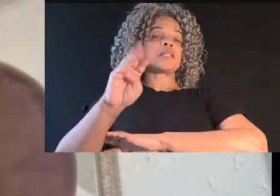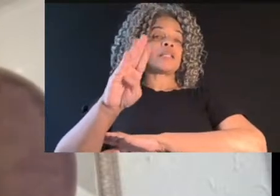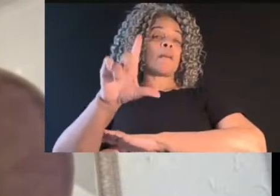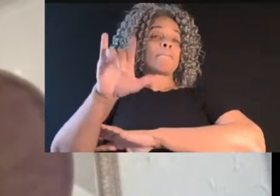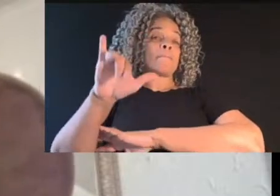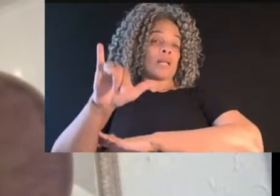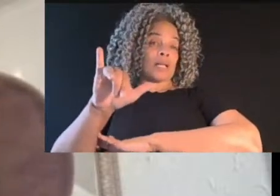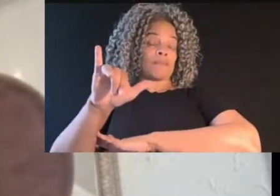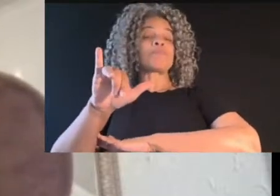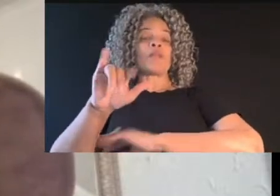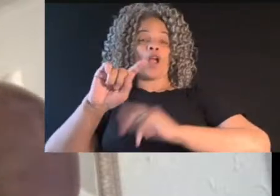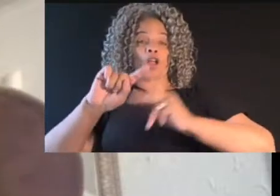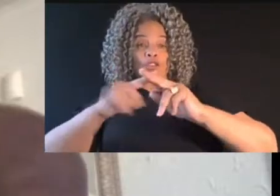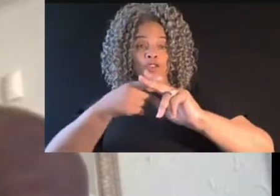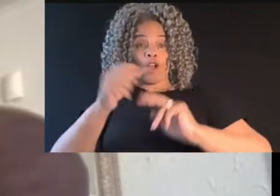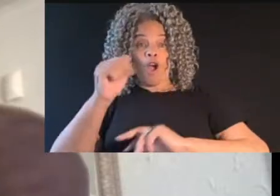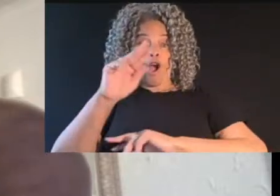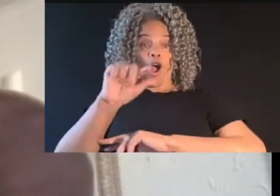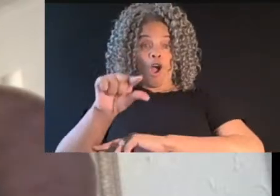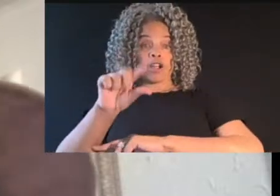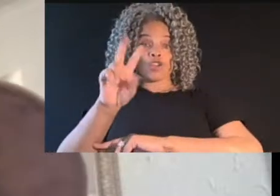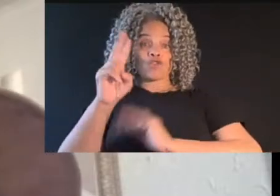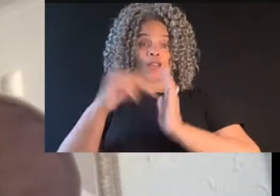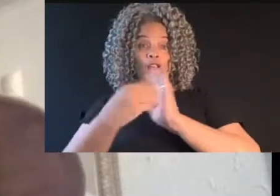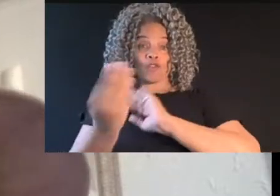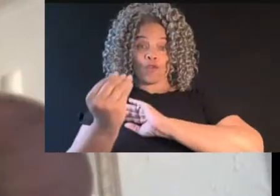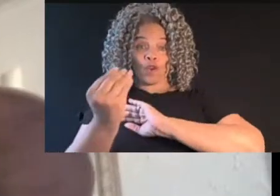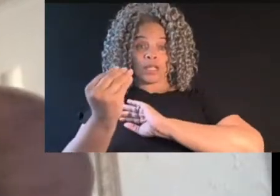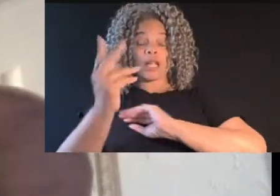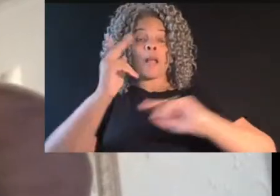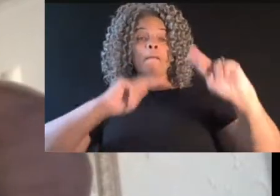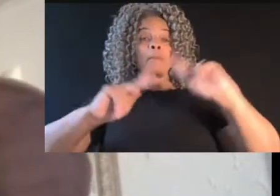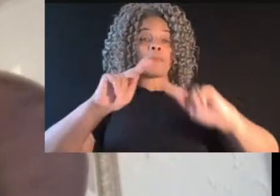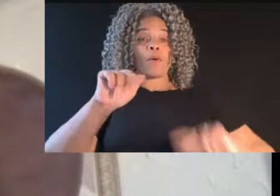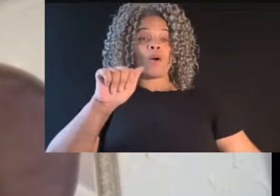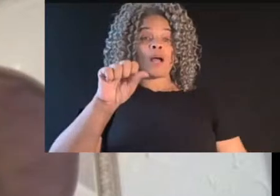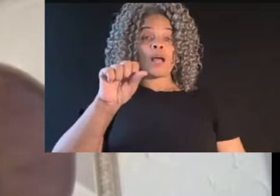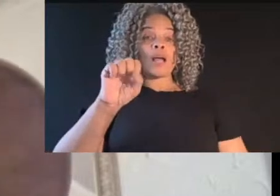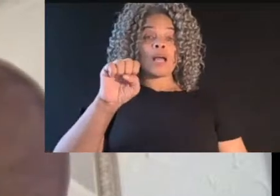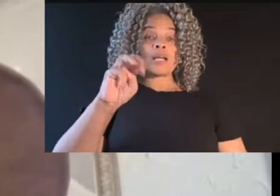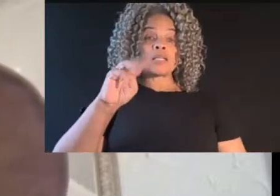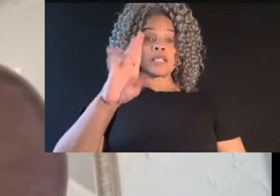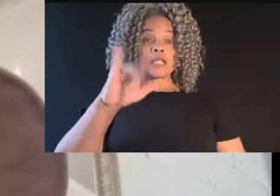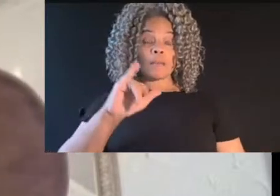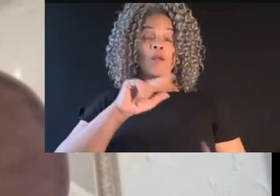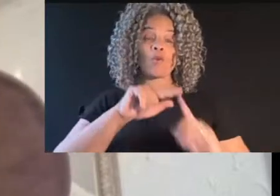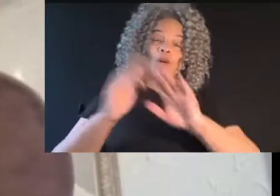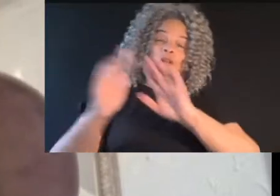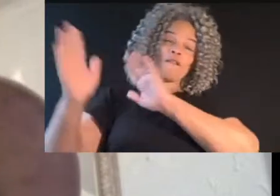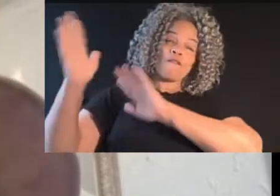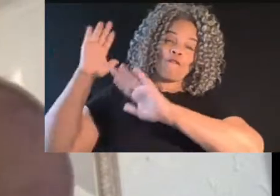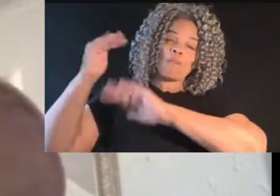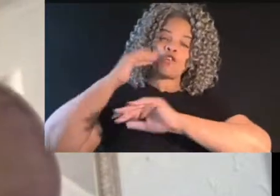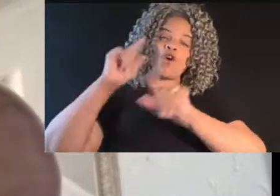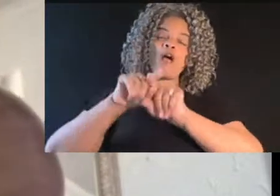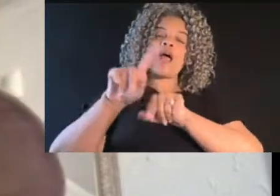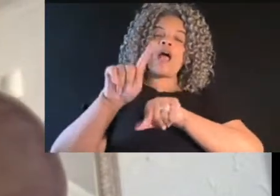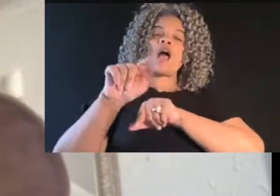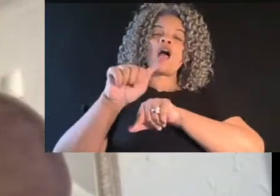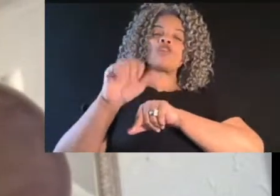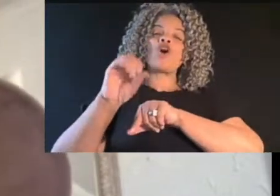Originating in August of 2014, the People's Assembly, which was formerly known as Tacoma Stands